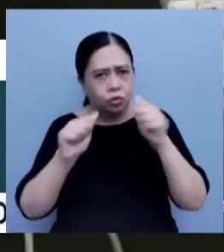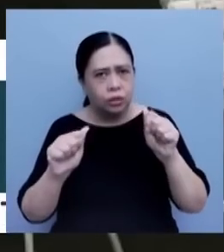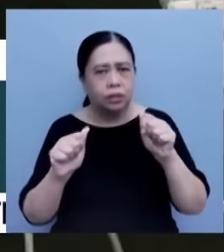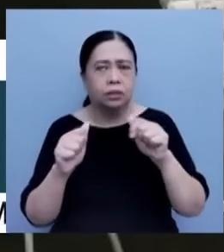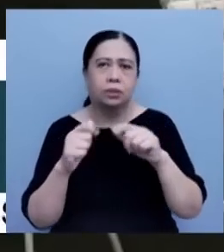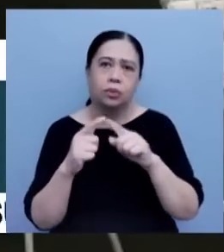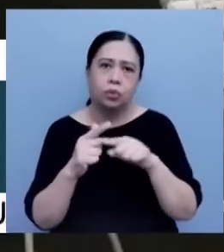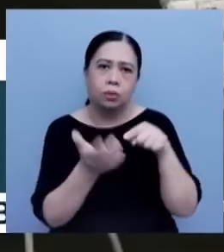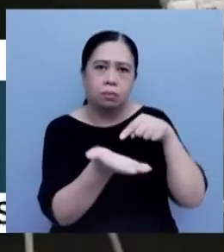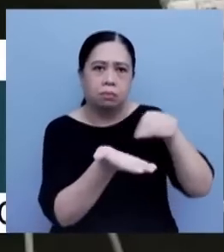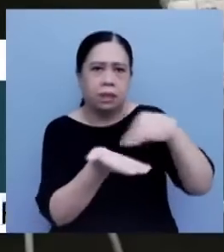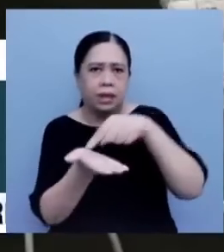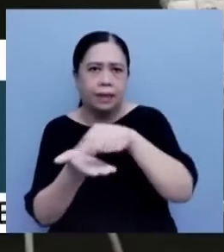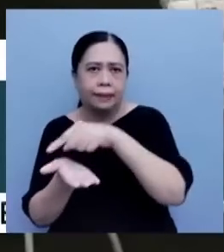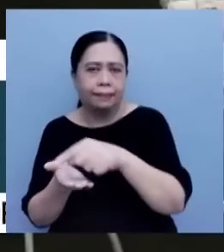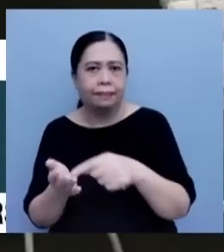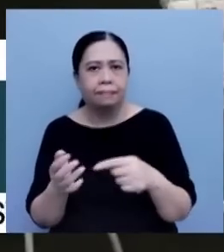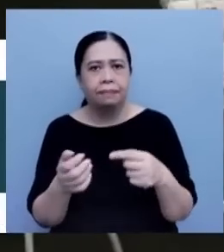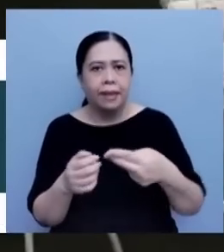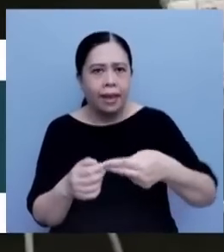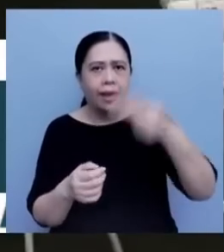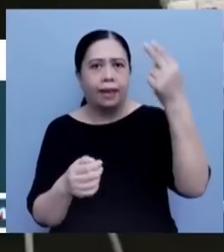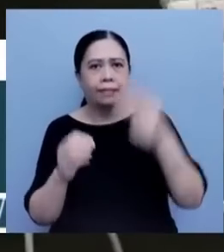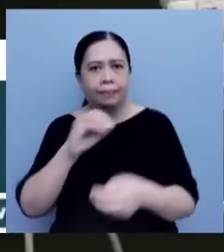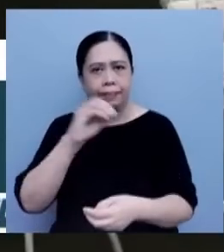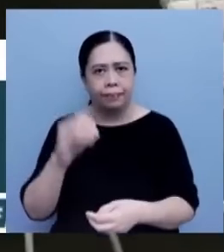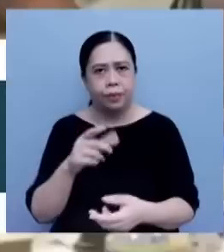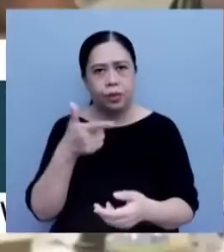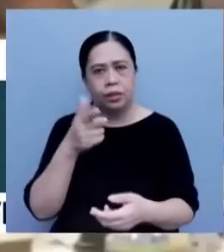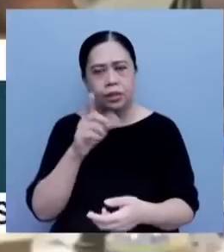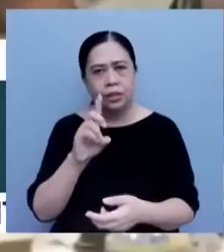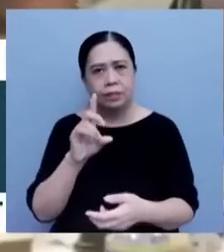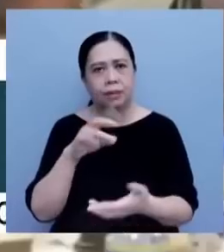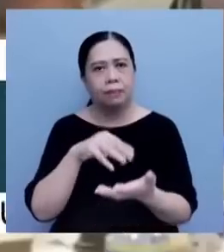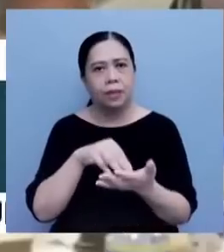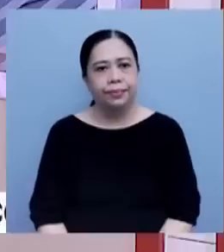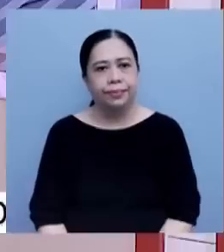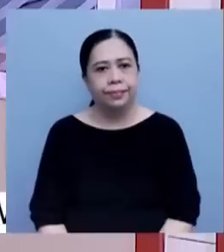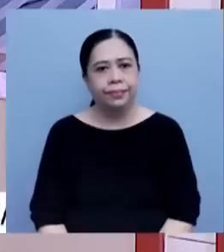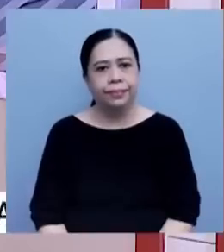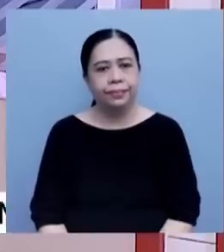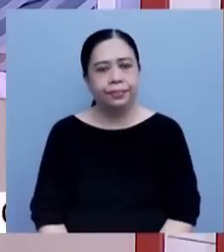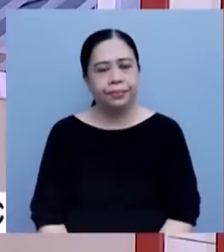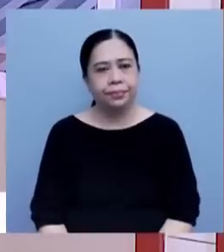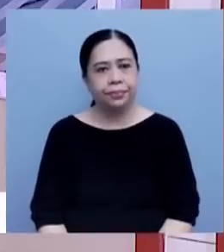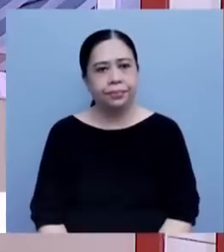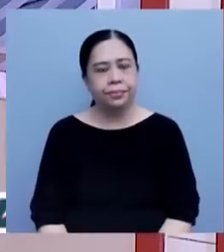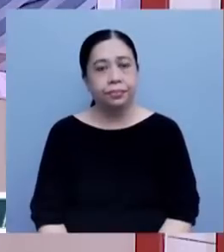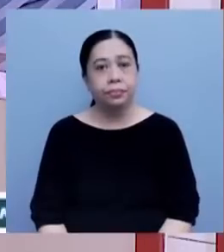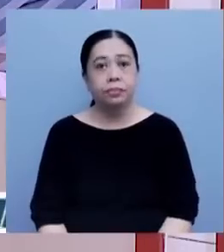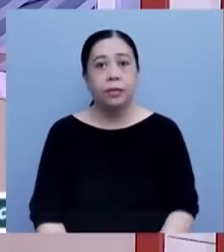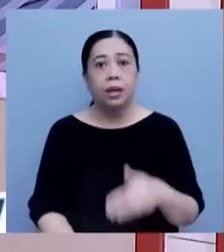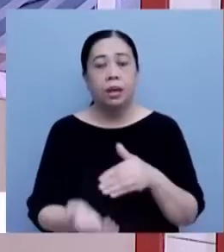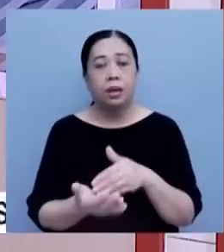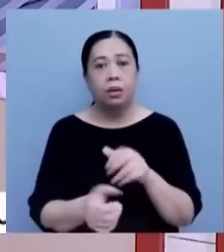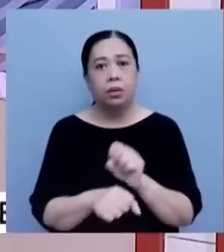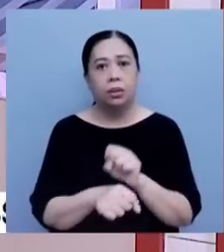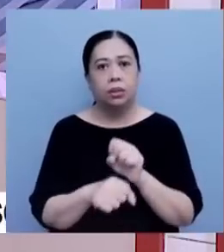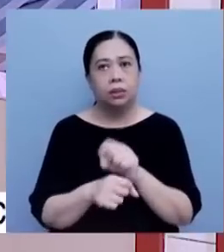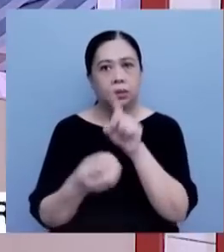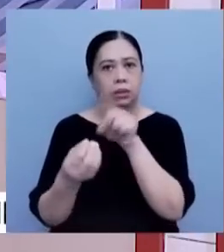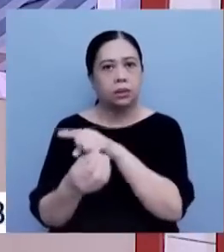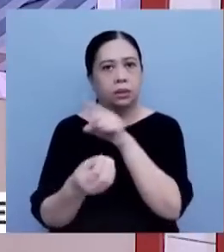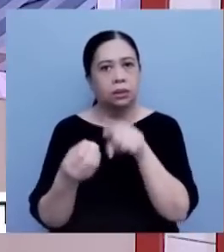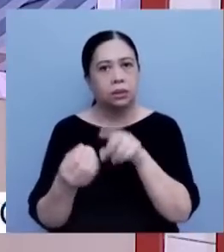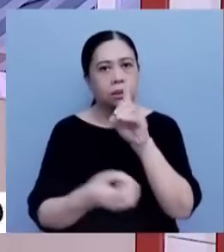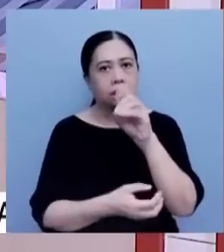pay a very high percentage of the 27 billion. Health workers slamming the health department's budget cut.